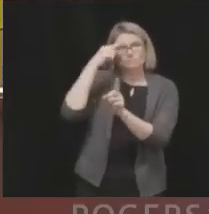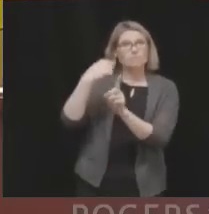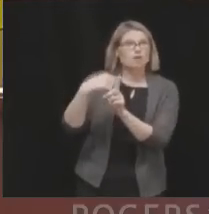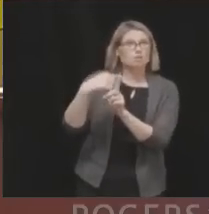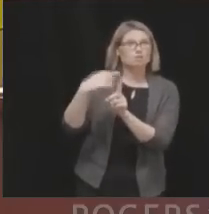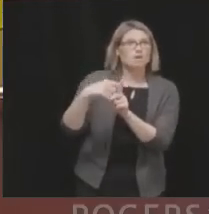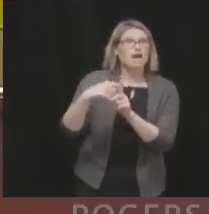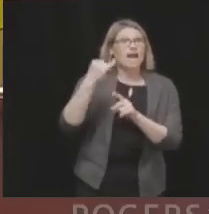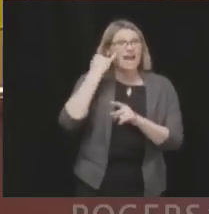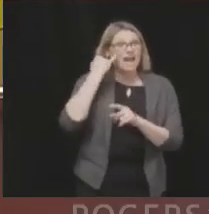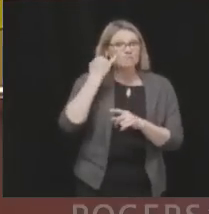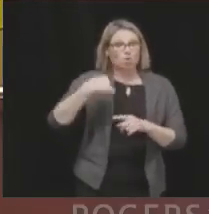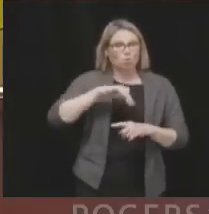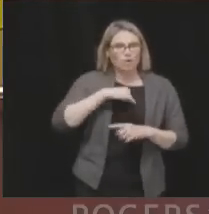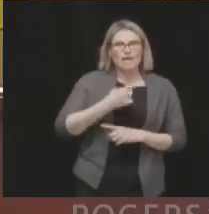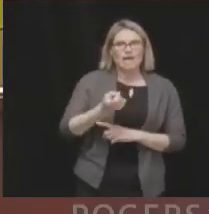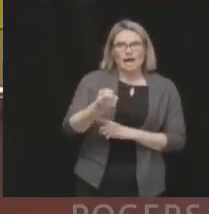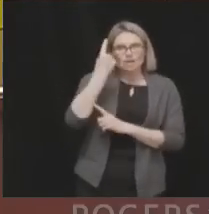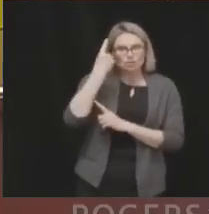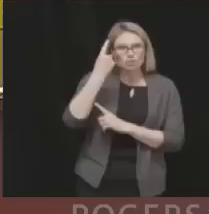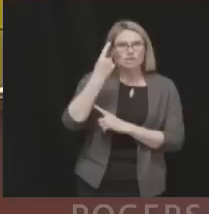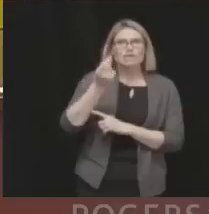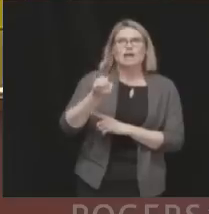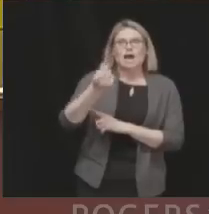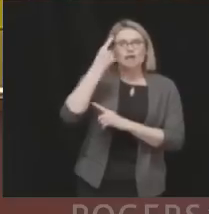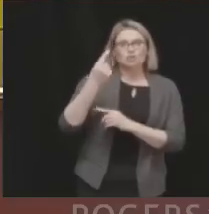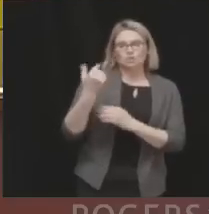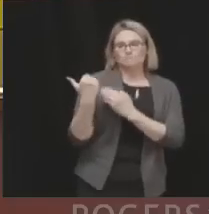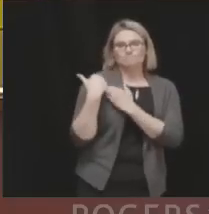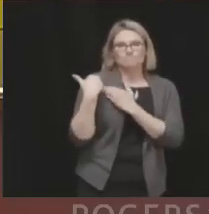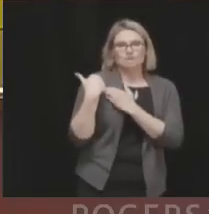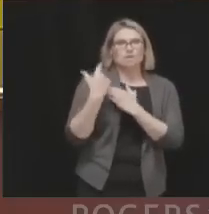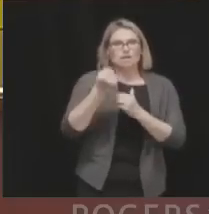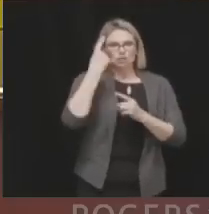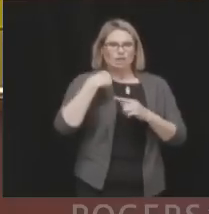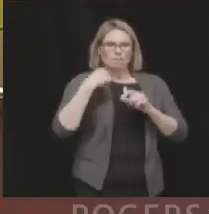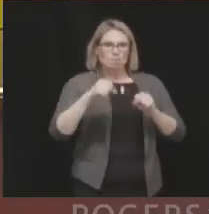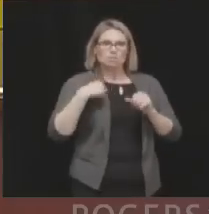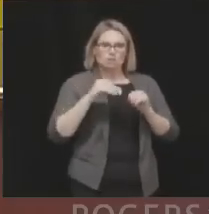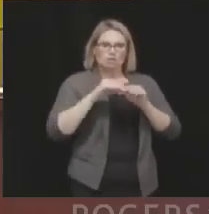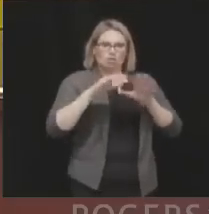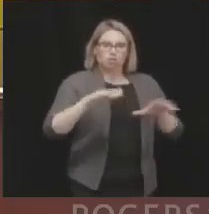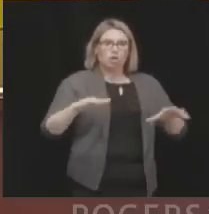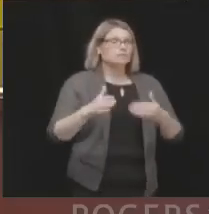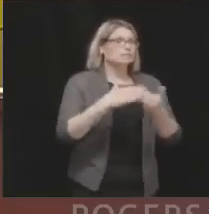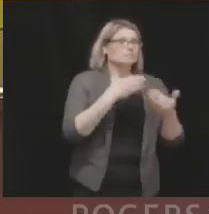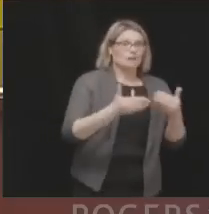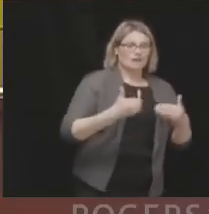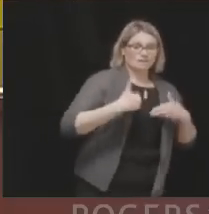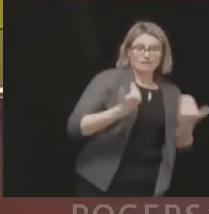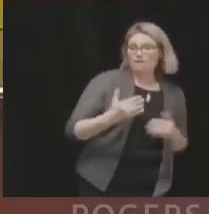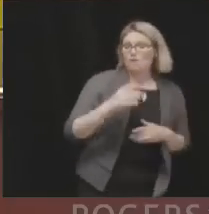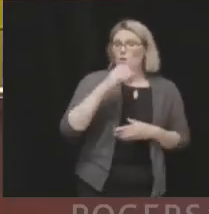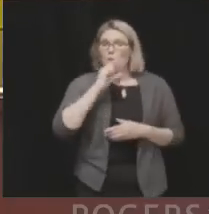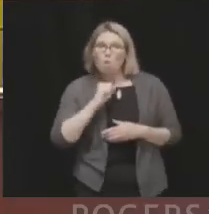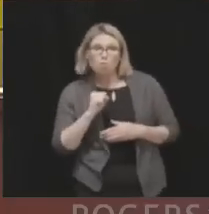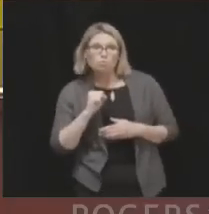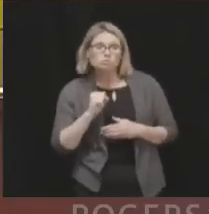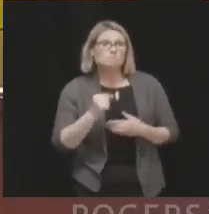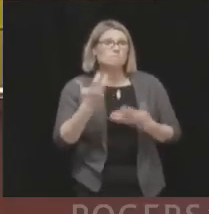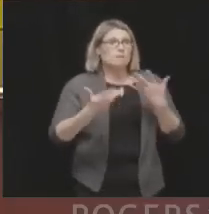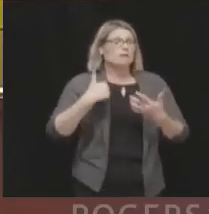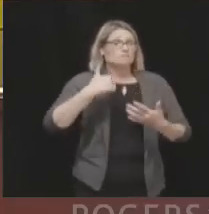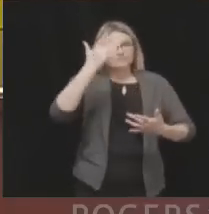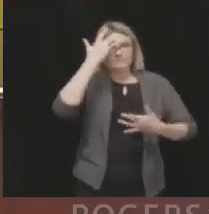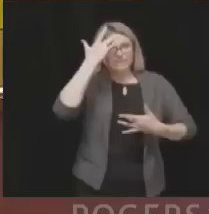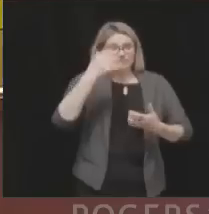we proceed very carefully. And again, I feel like all the information that Premier Higgs and I have been providing to the public on a